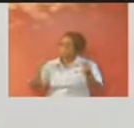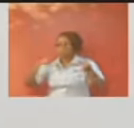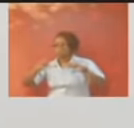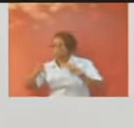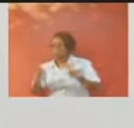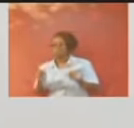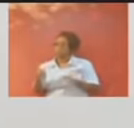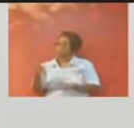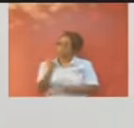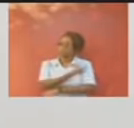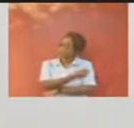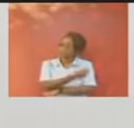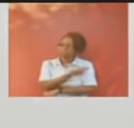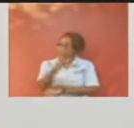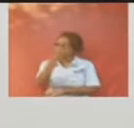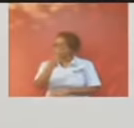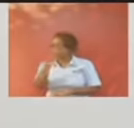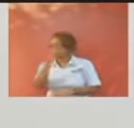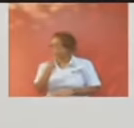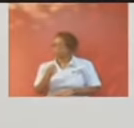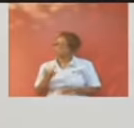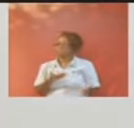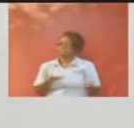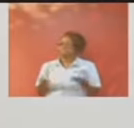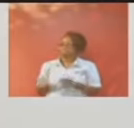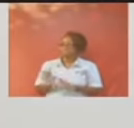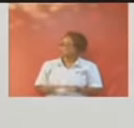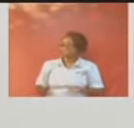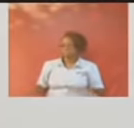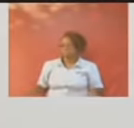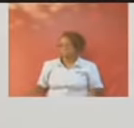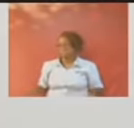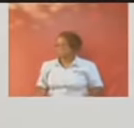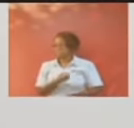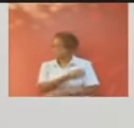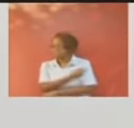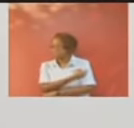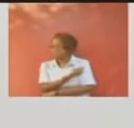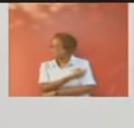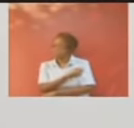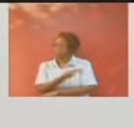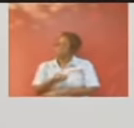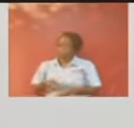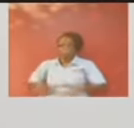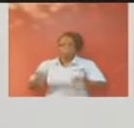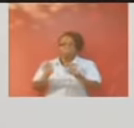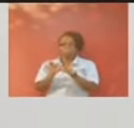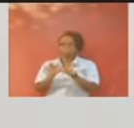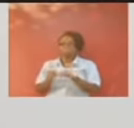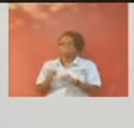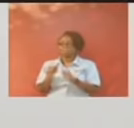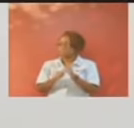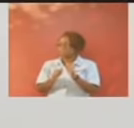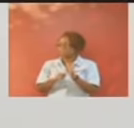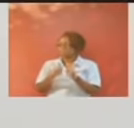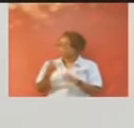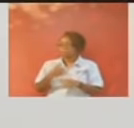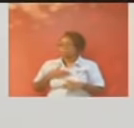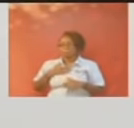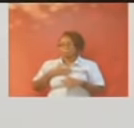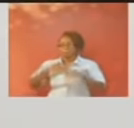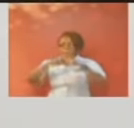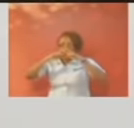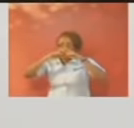having your children immunized. Those are all important things that we want you to leave your house to do. And of course, everyone, please wear your mask.